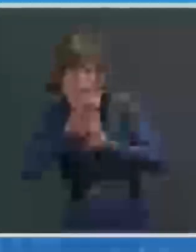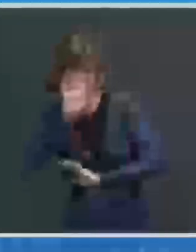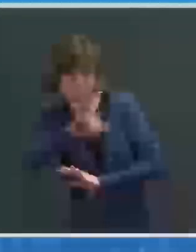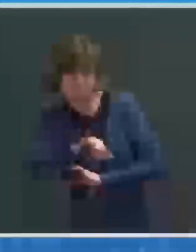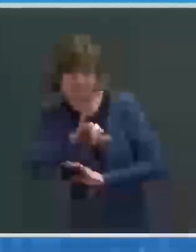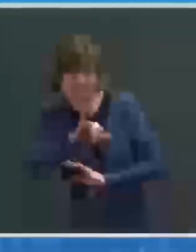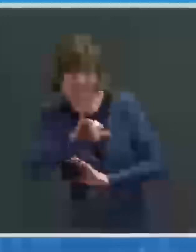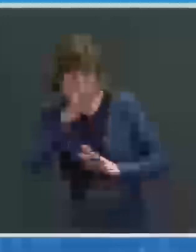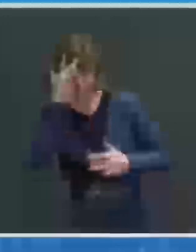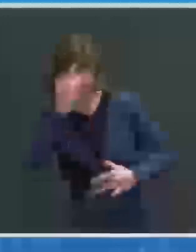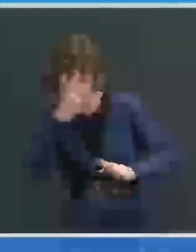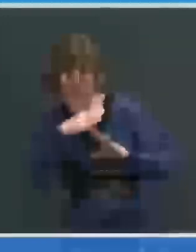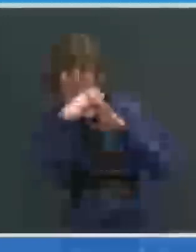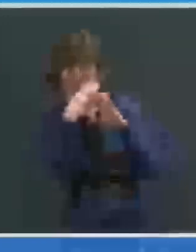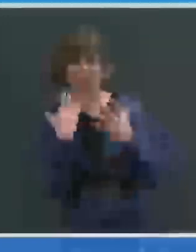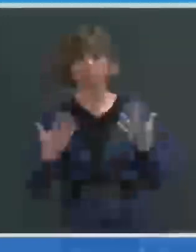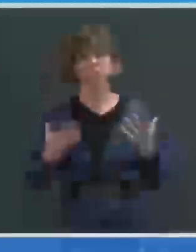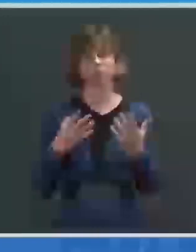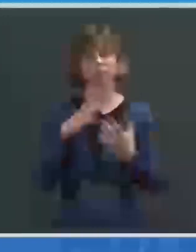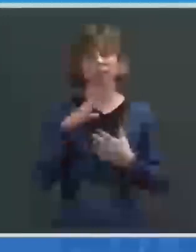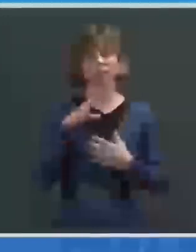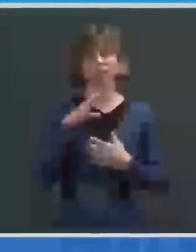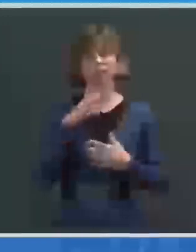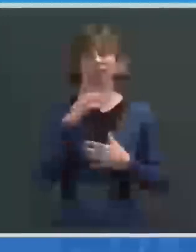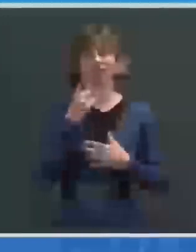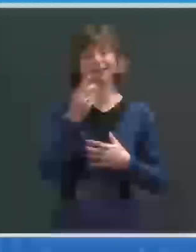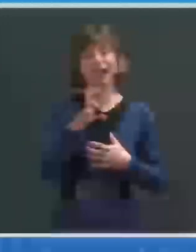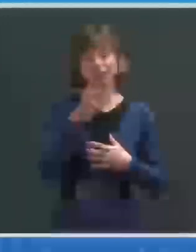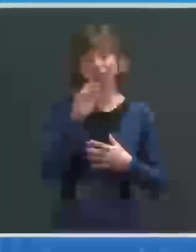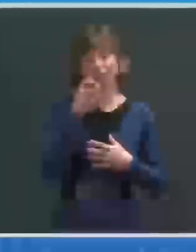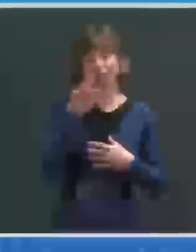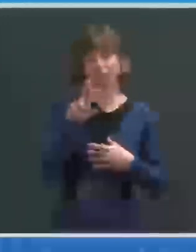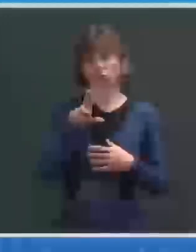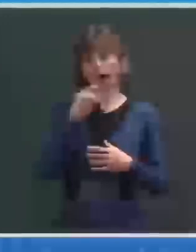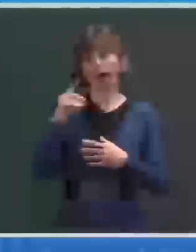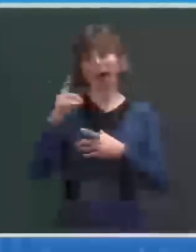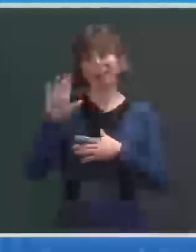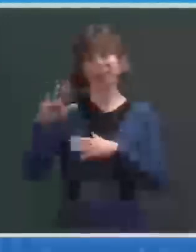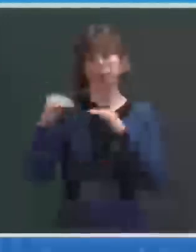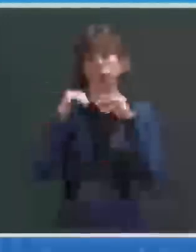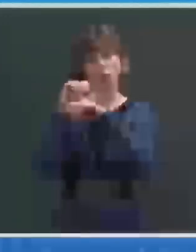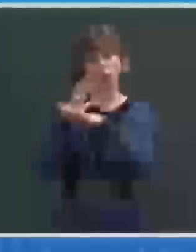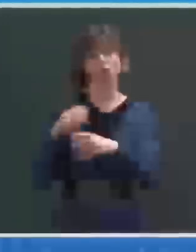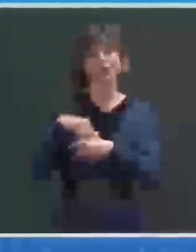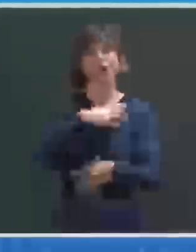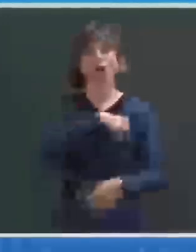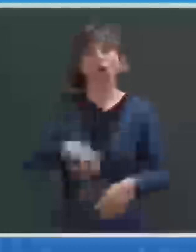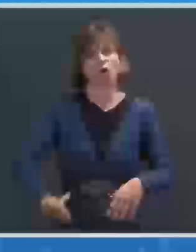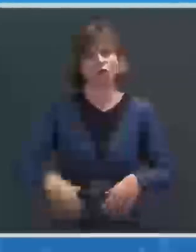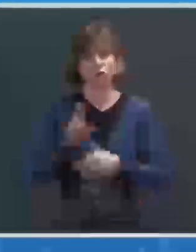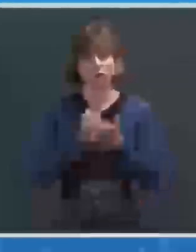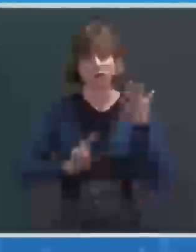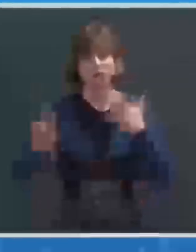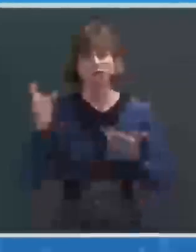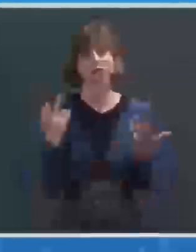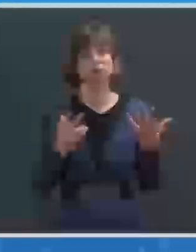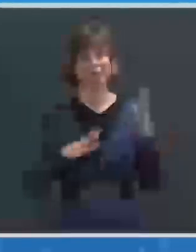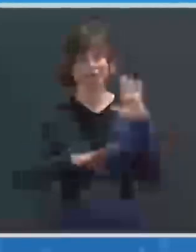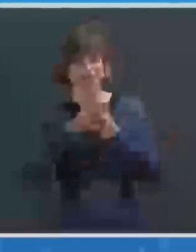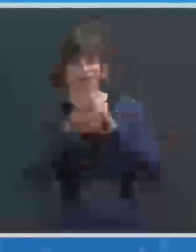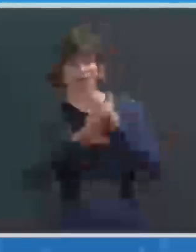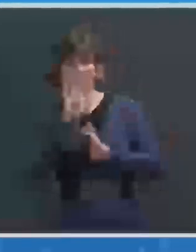work done by Dr. Dan Baruch and his colleagues up at Harvard. The development of the stabilized prefusion